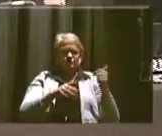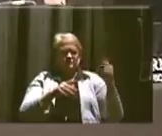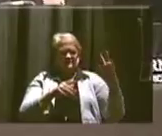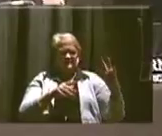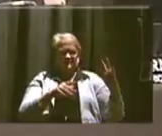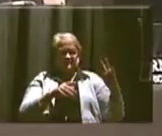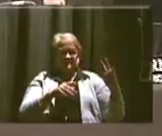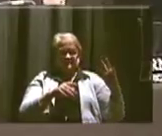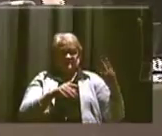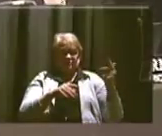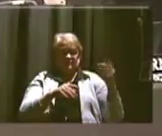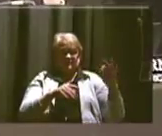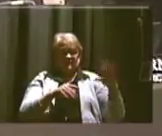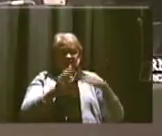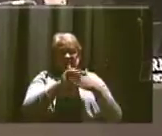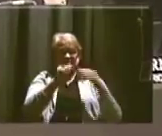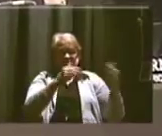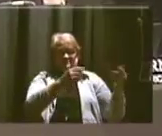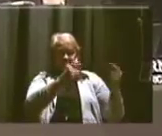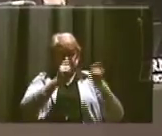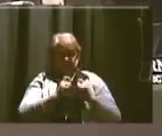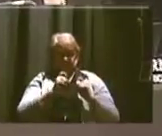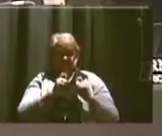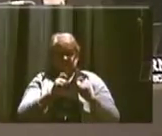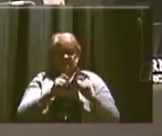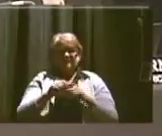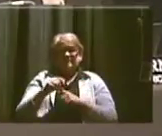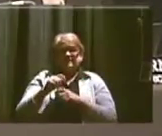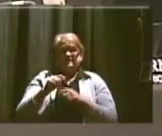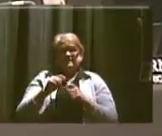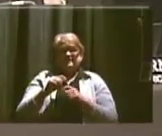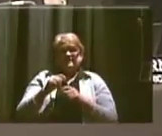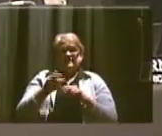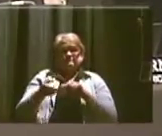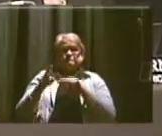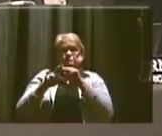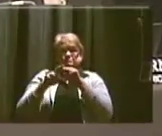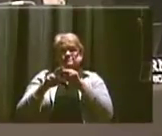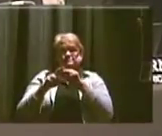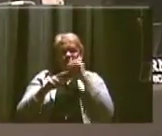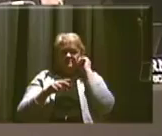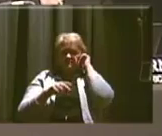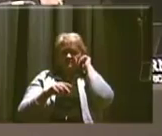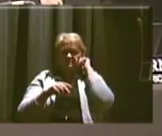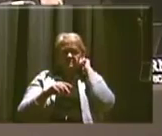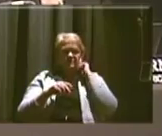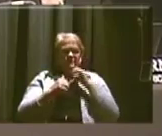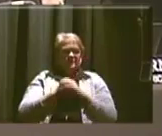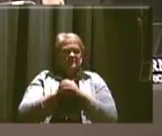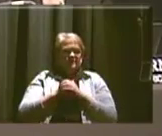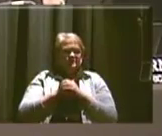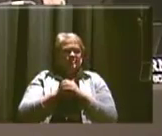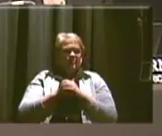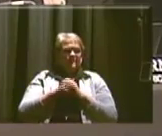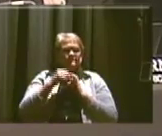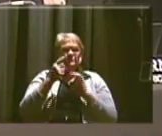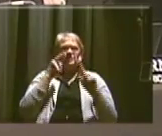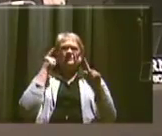be on the progression that we should have stayed on if the recession hadn't hit. Two other questions, if I can. What is the